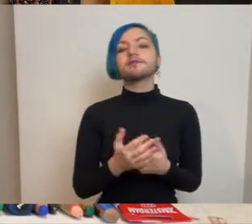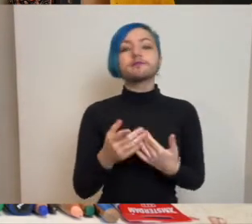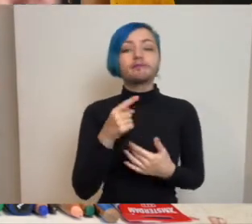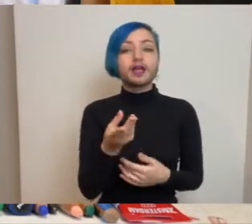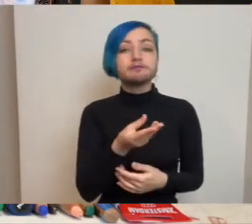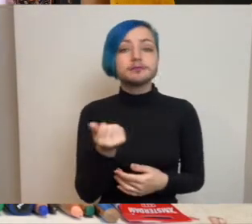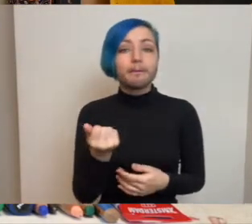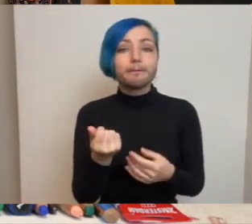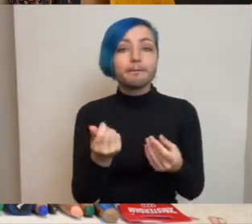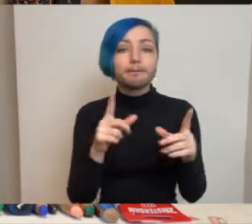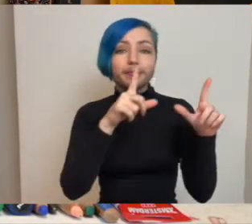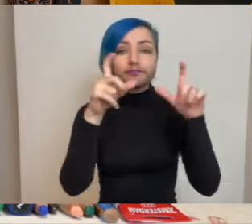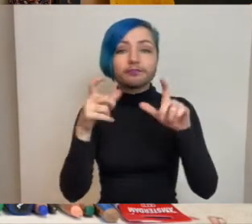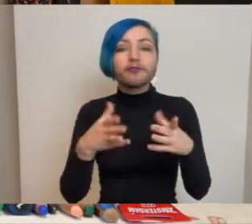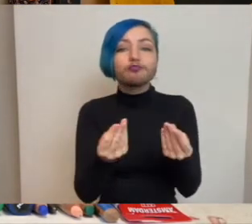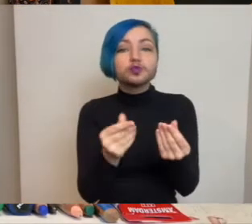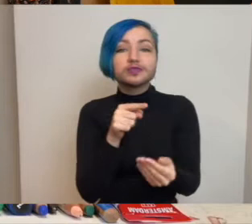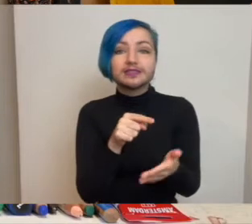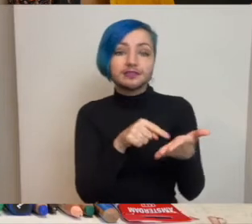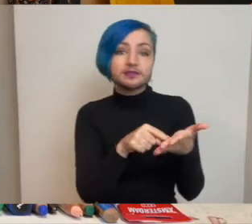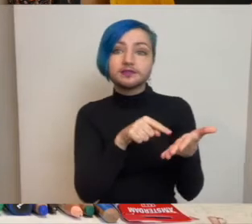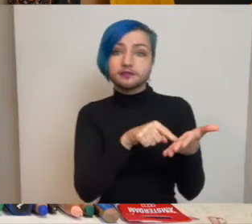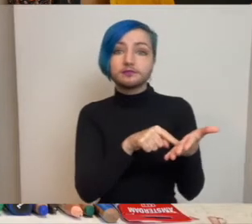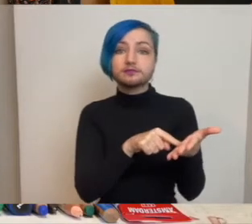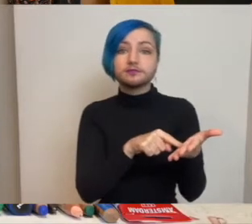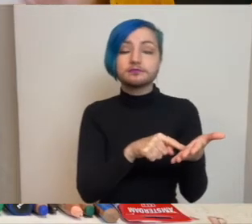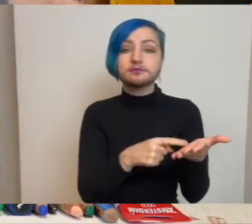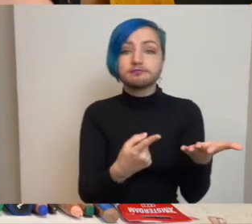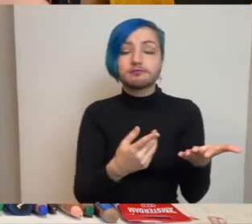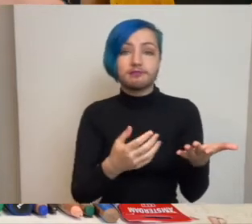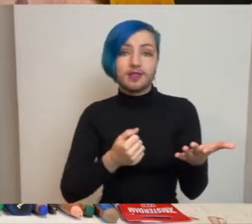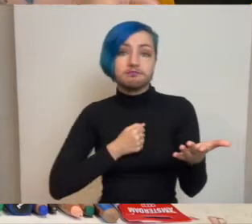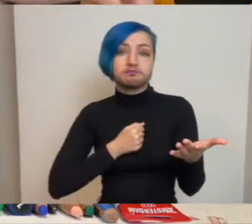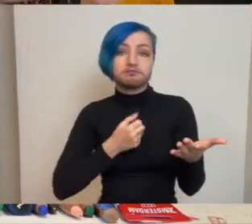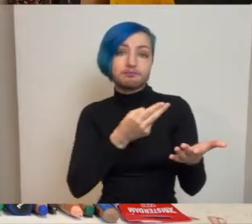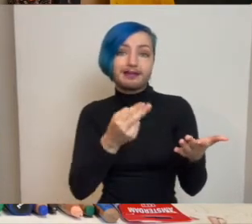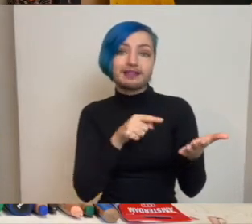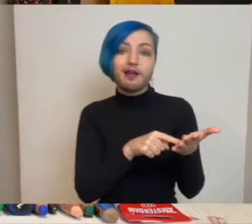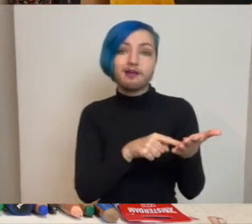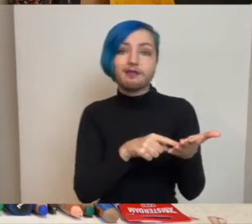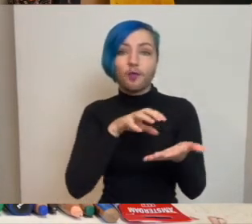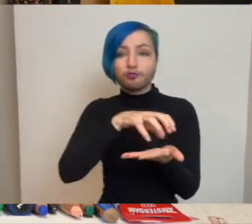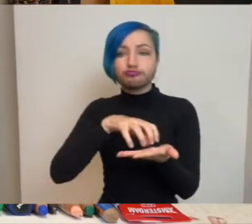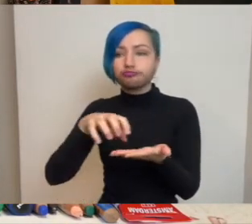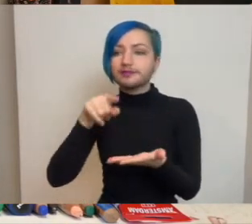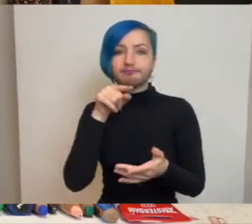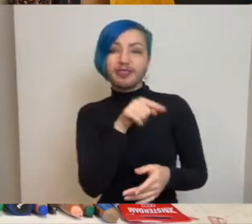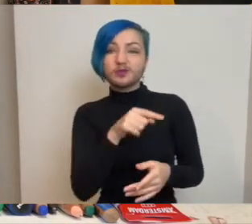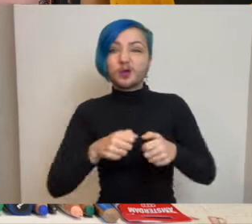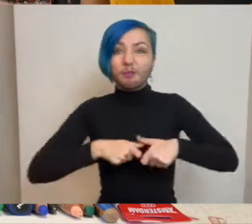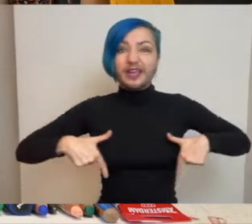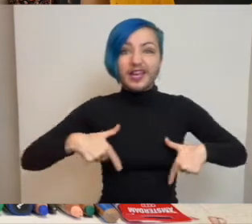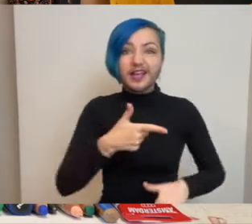of the images that you might be drawing from will have been prints that I would have done, it's almost for a bikini,